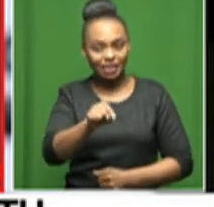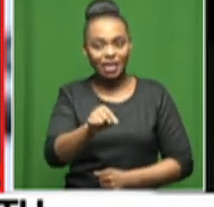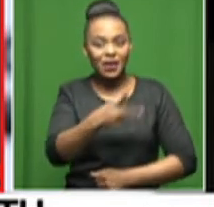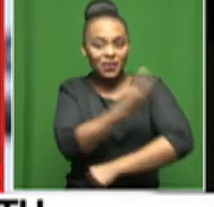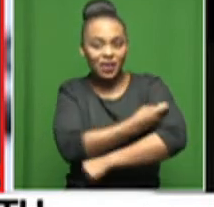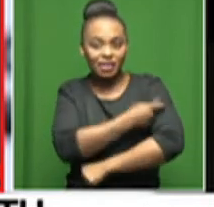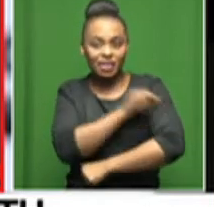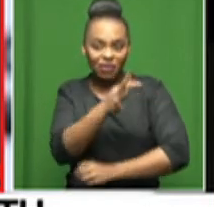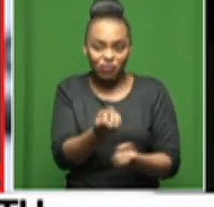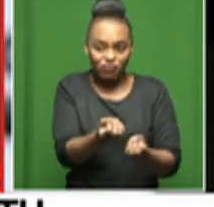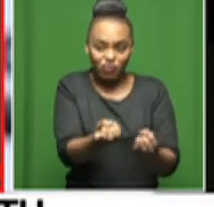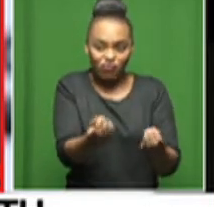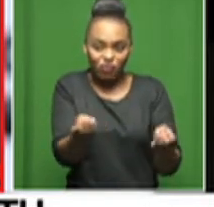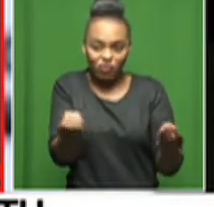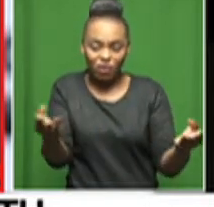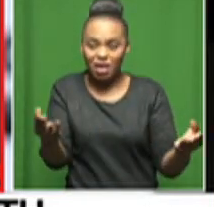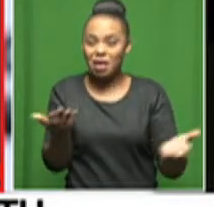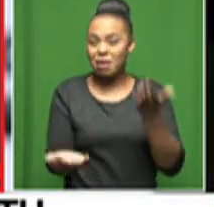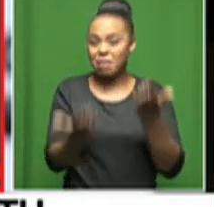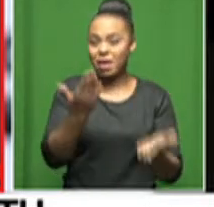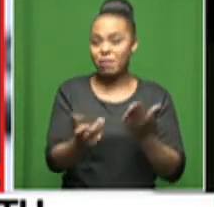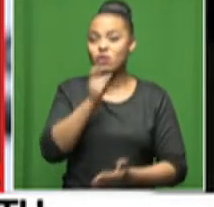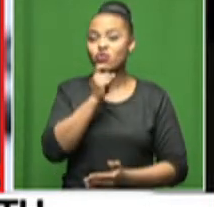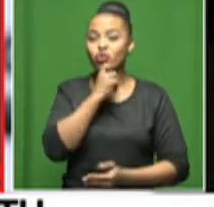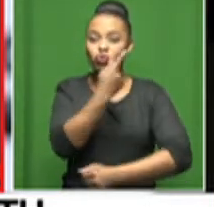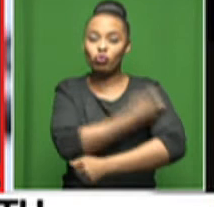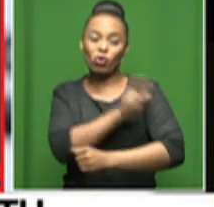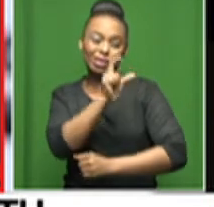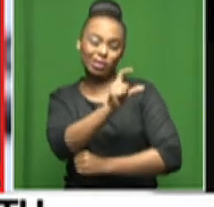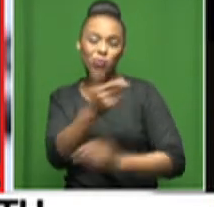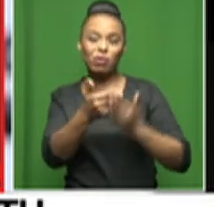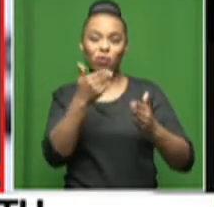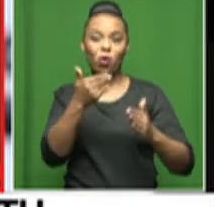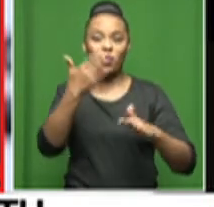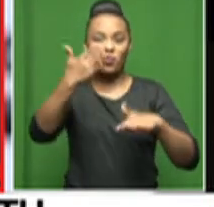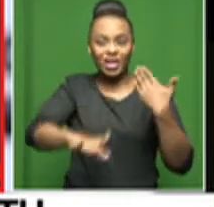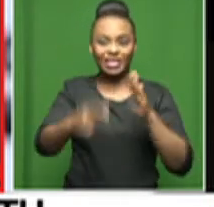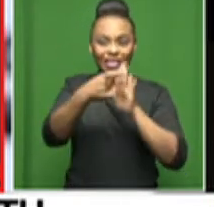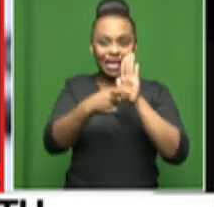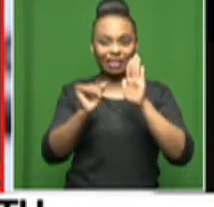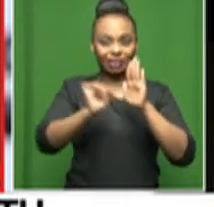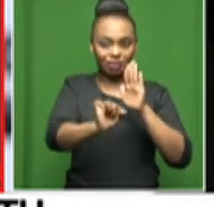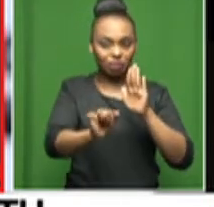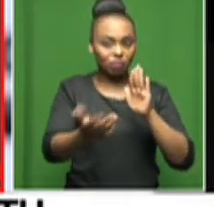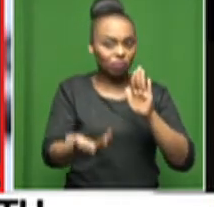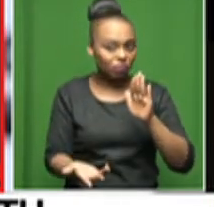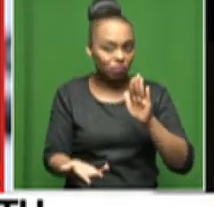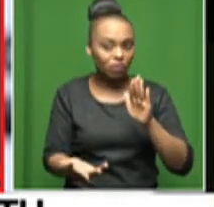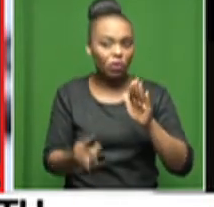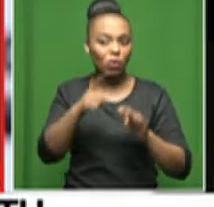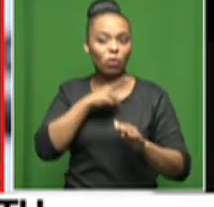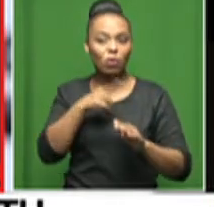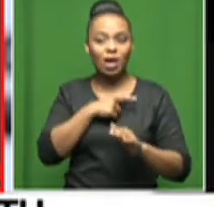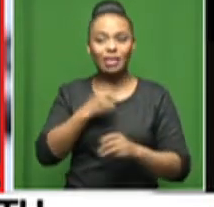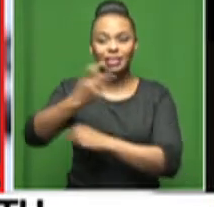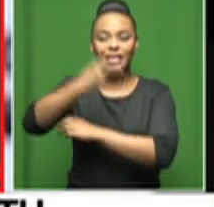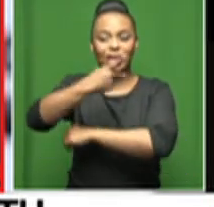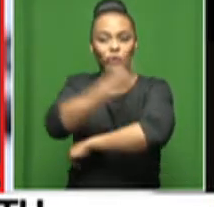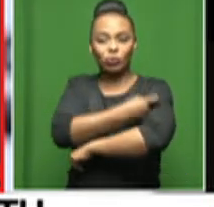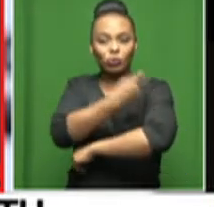out, is it possible to use all the doses before expiry? And if not, is it still feasible to continue administering the second doses